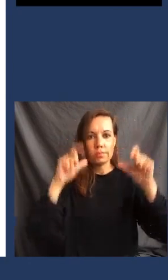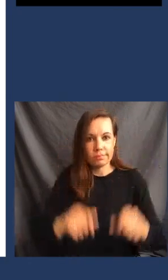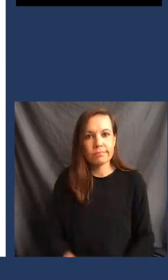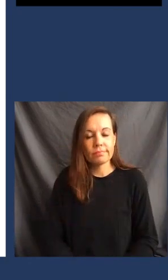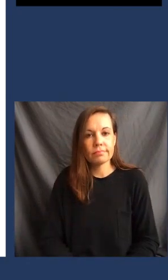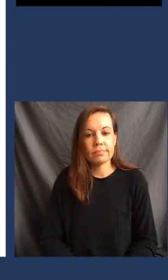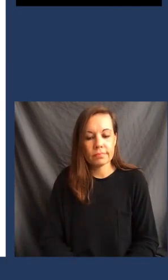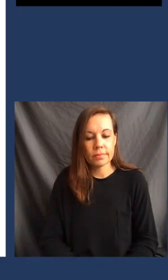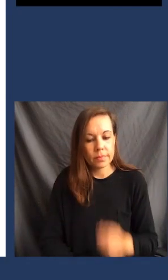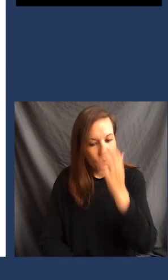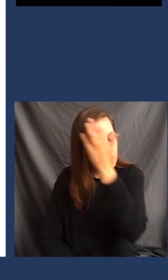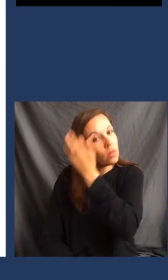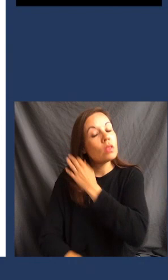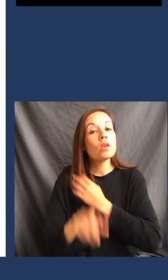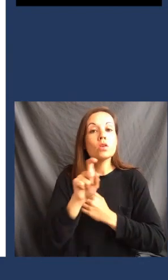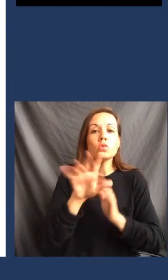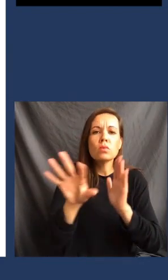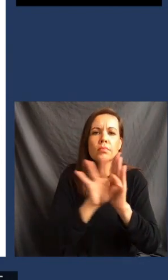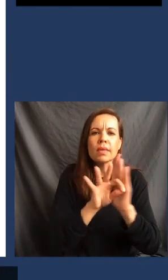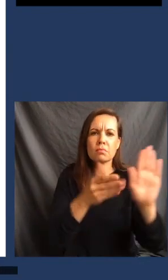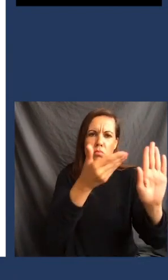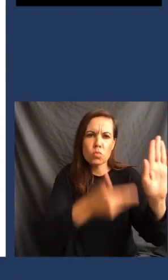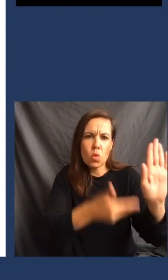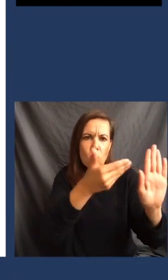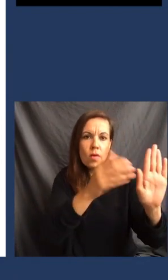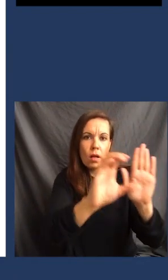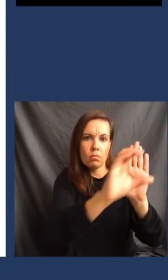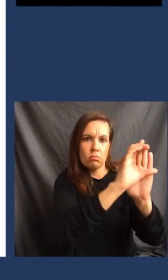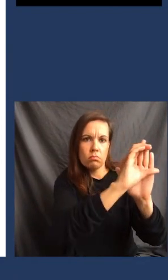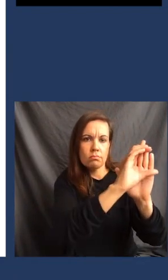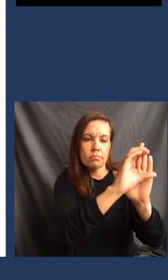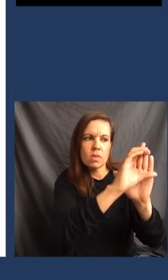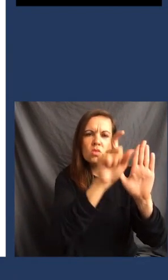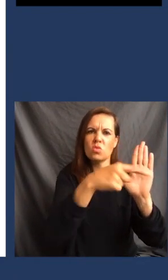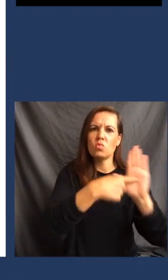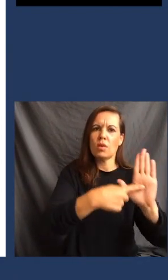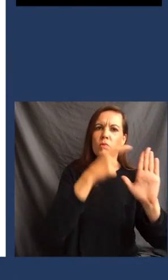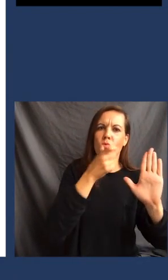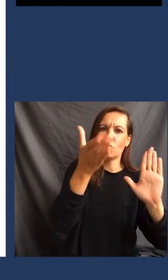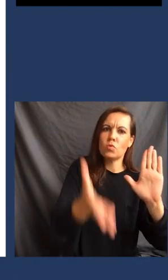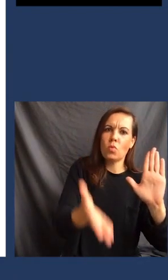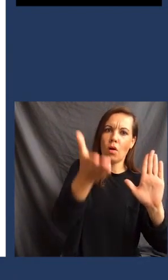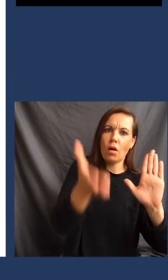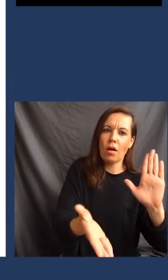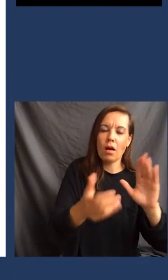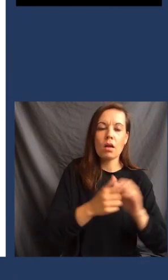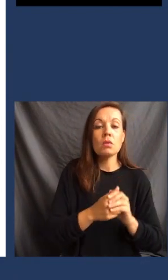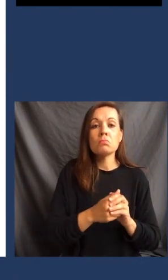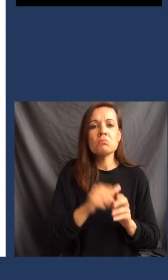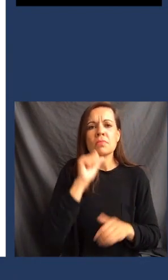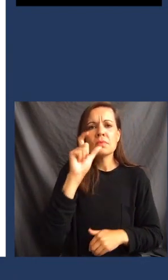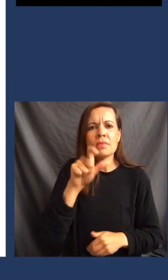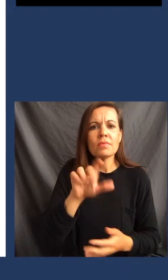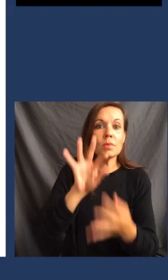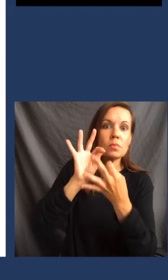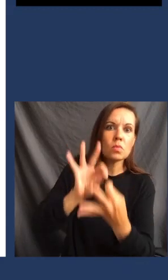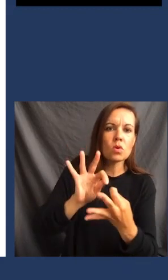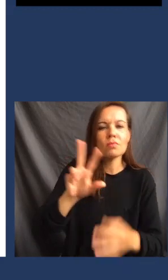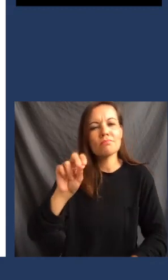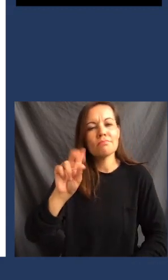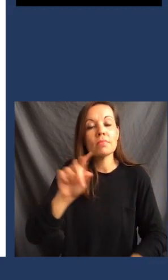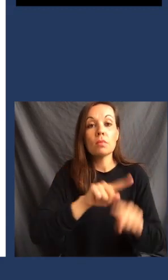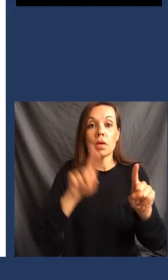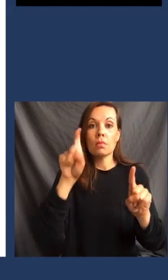Make sure that you select a LinkedIn profile photo that really represents you. It doesn't have to be perfect, but it just